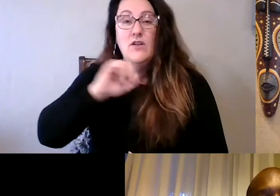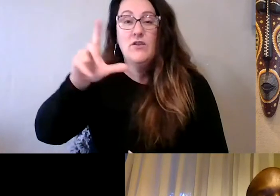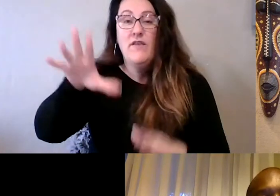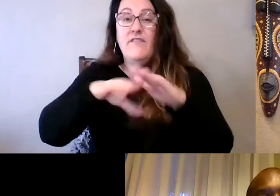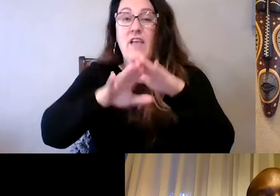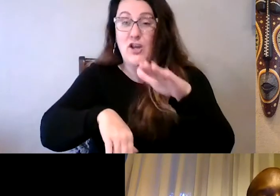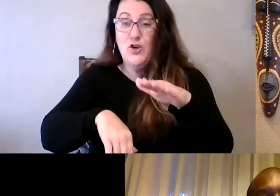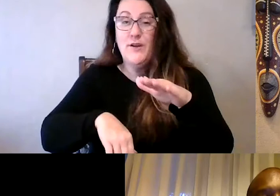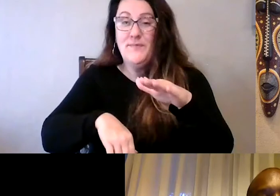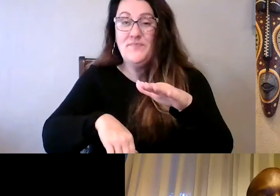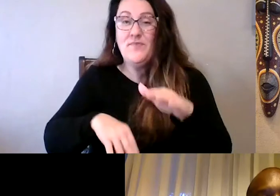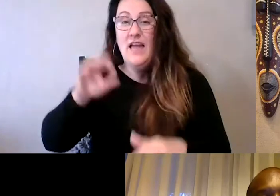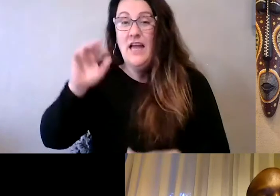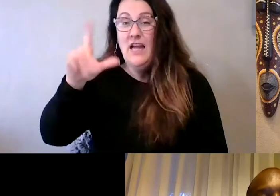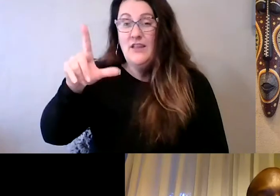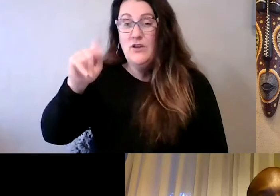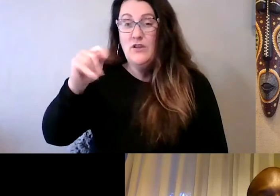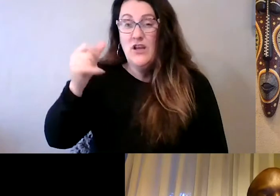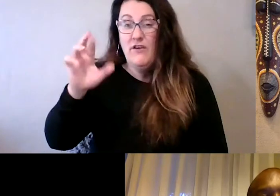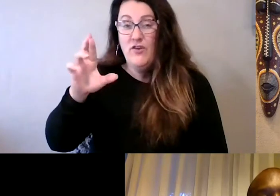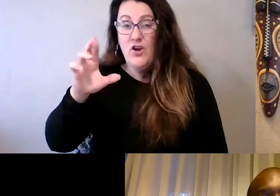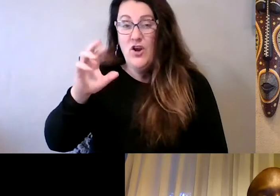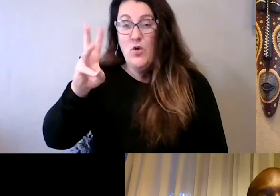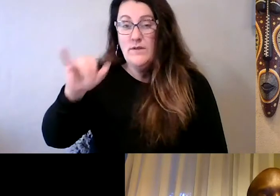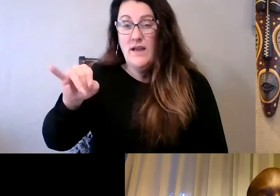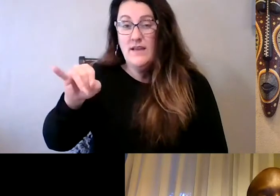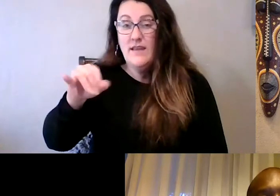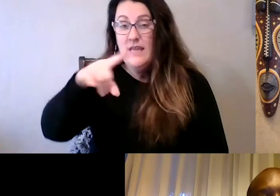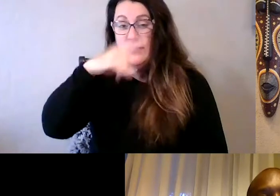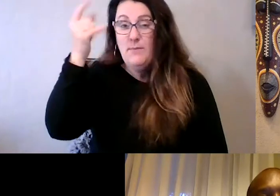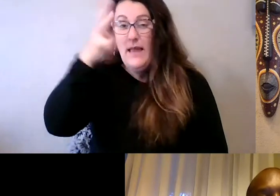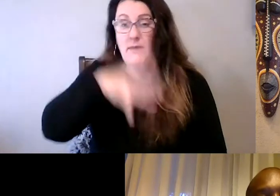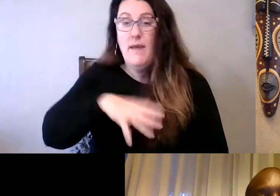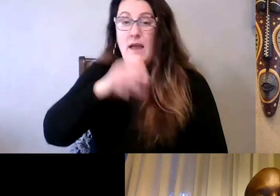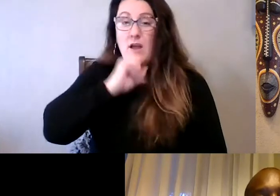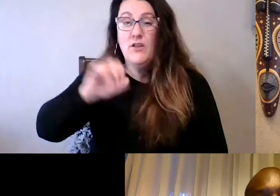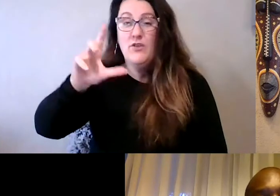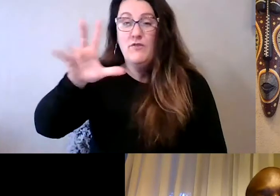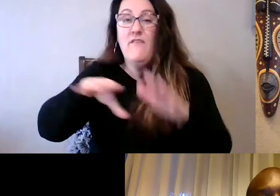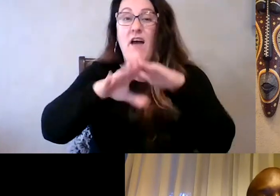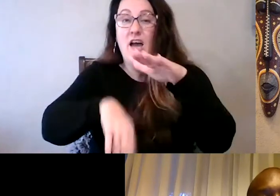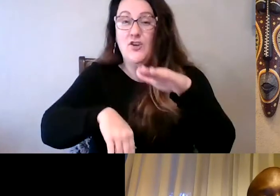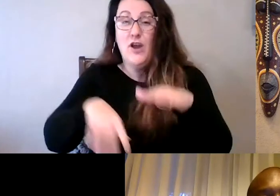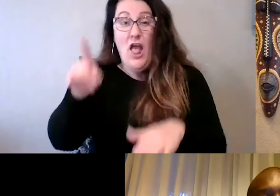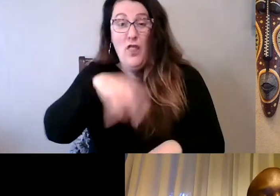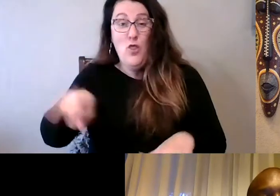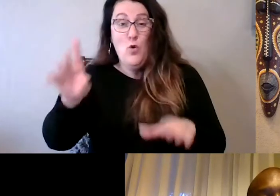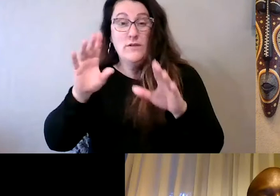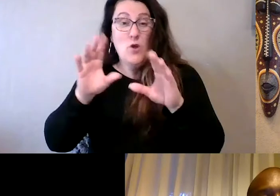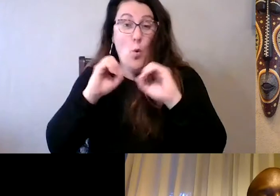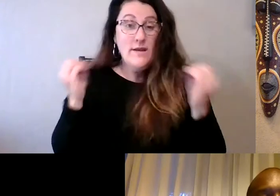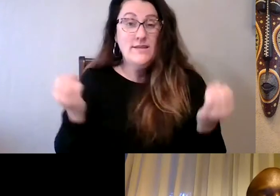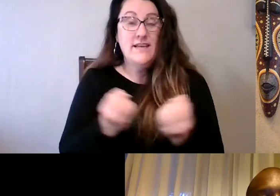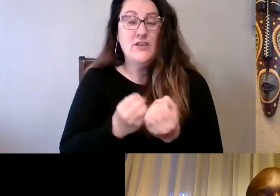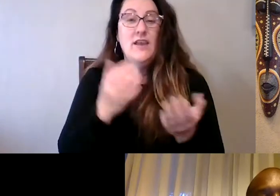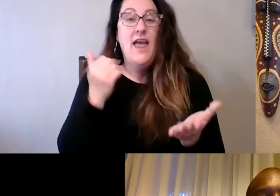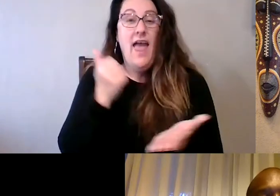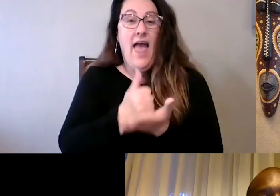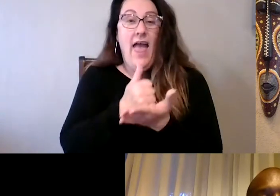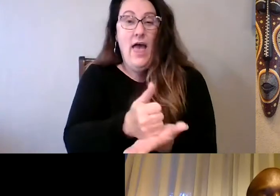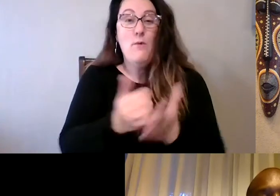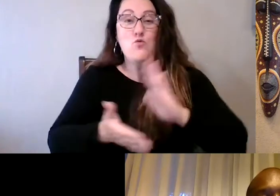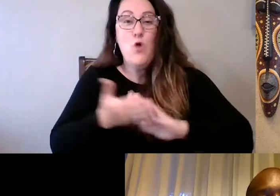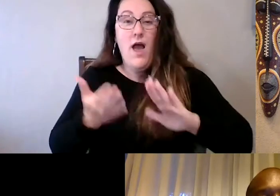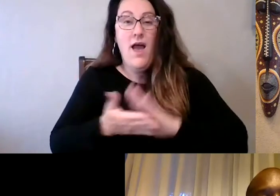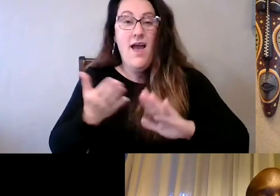you all know, the lieutenant governor of Wisconsin is a Black man under 35. And these organizations help to run the campaigns that put them in